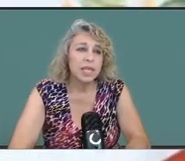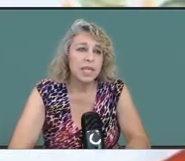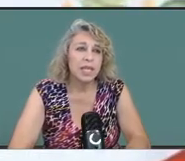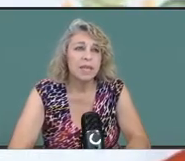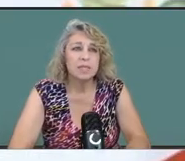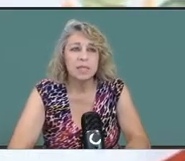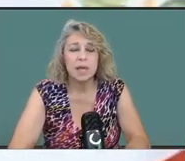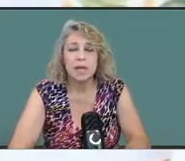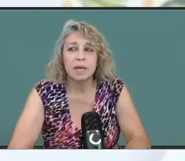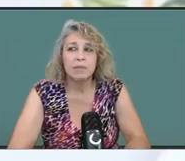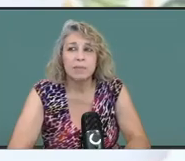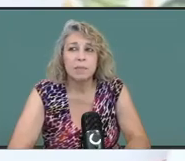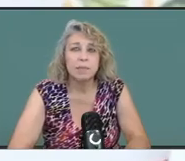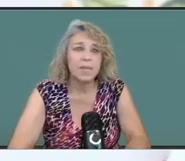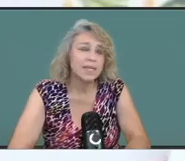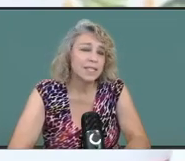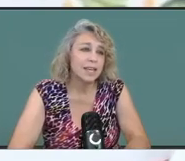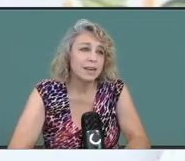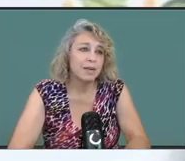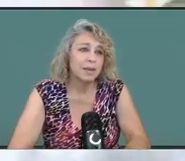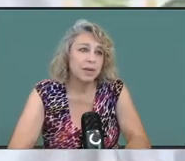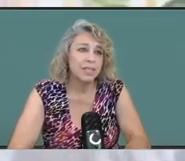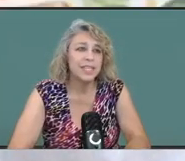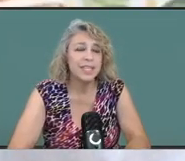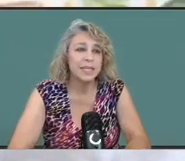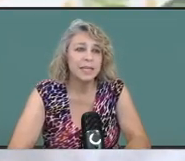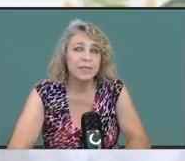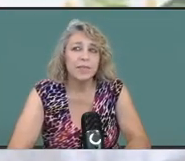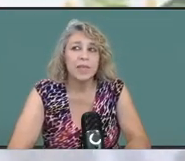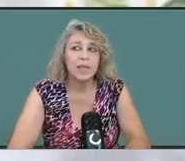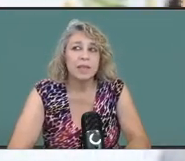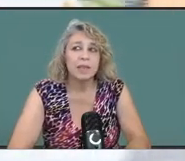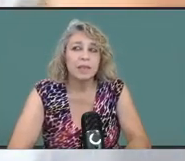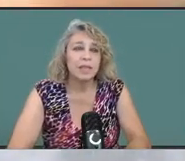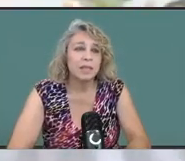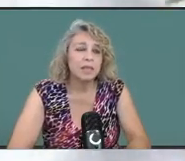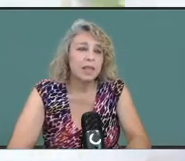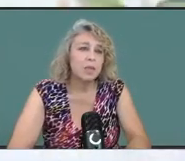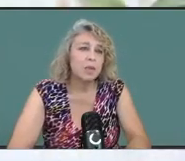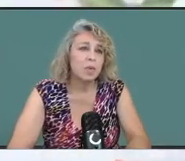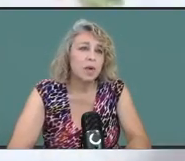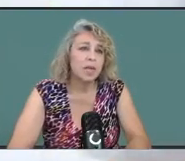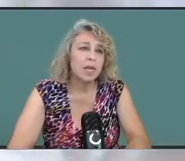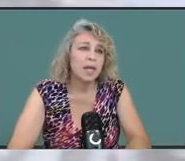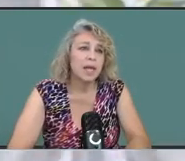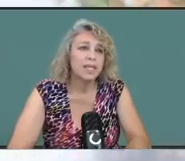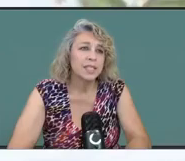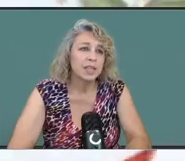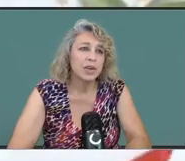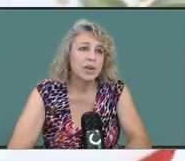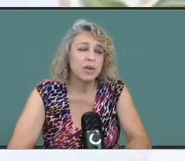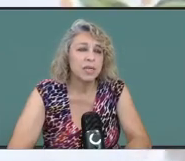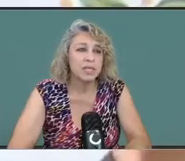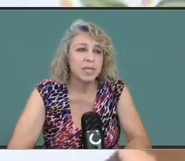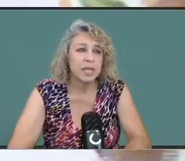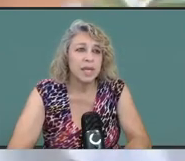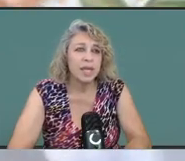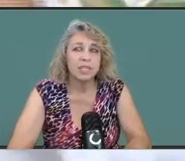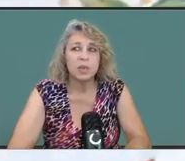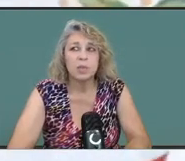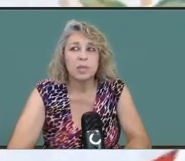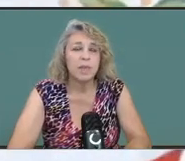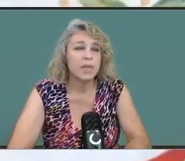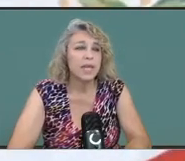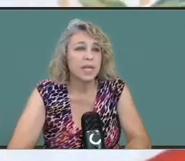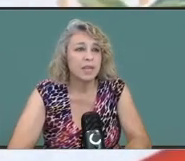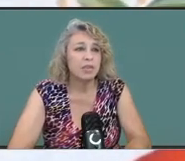personally, IMSS Bienestar, or did, that they were working against the current as to